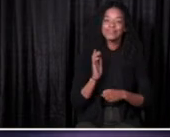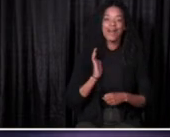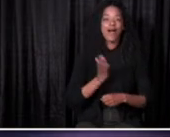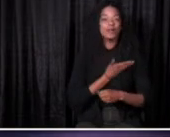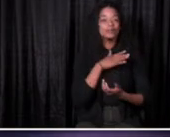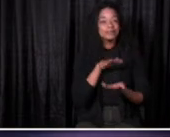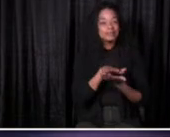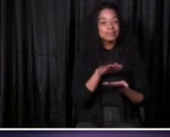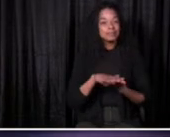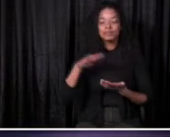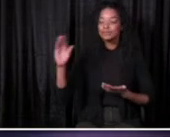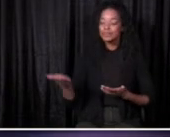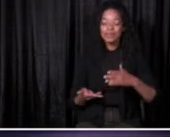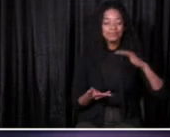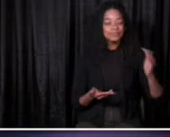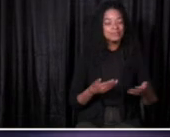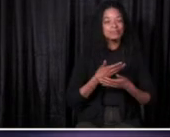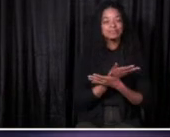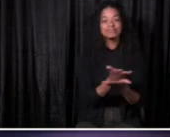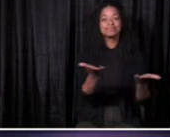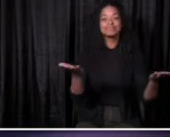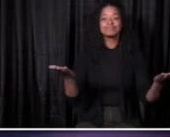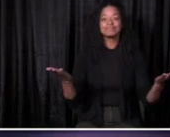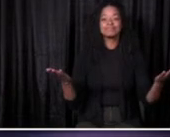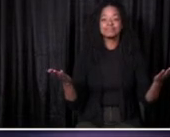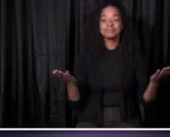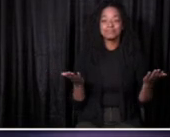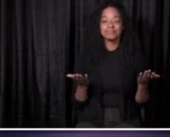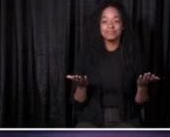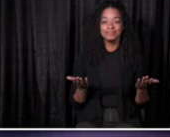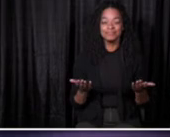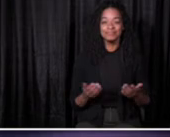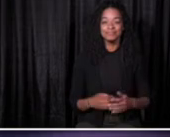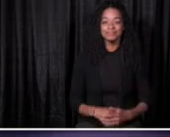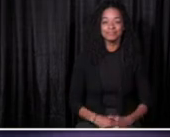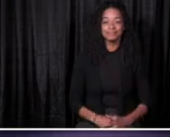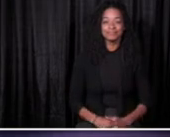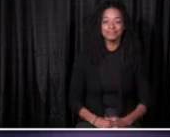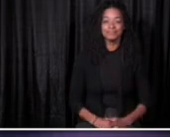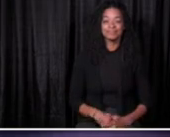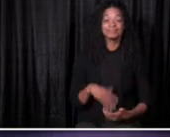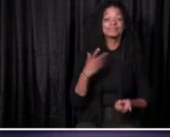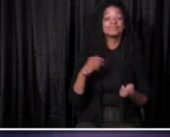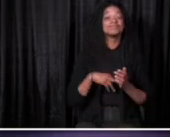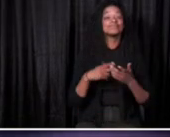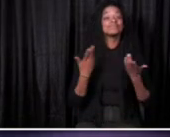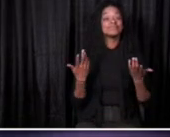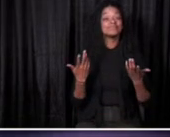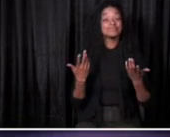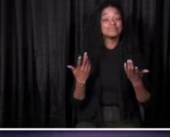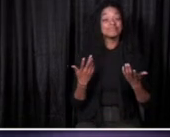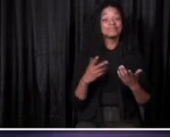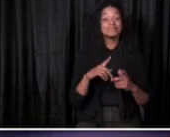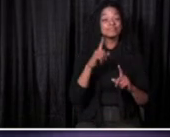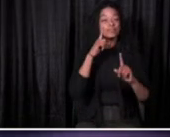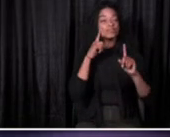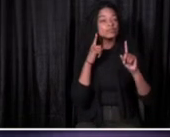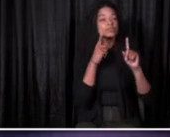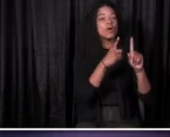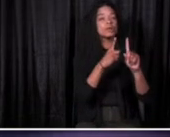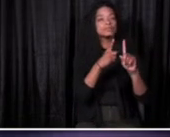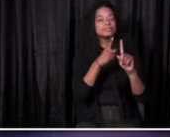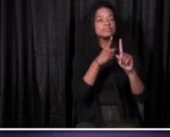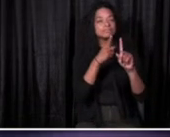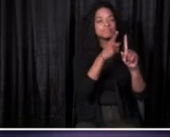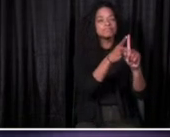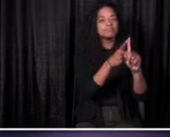campus. And it means striving to help every member of the Hornet family feel